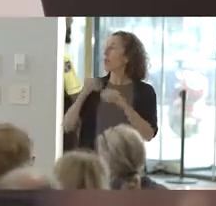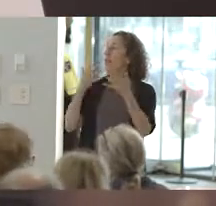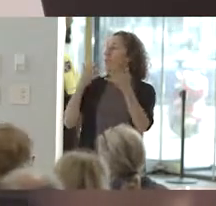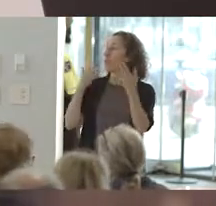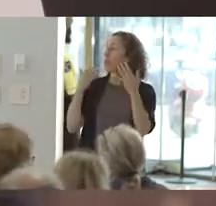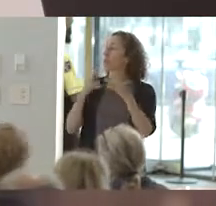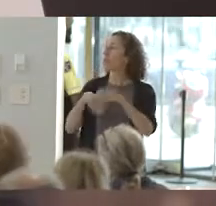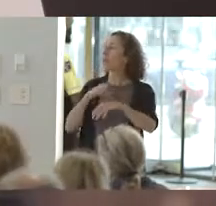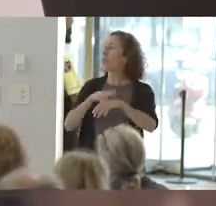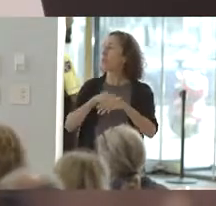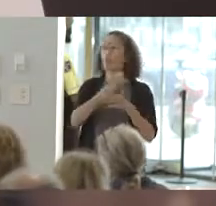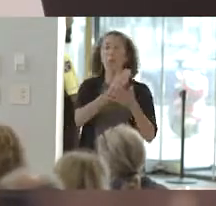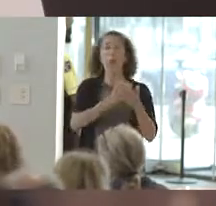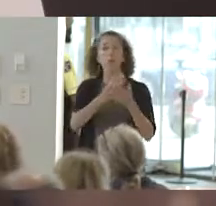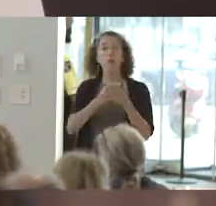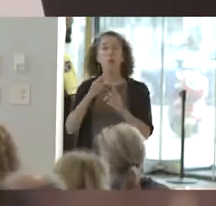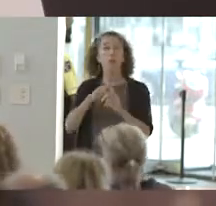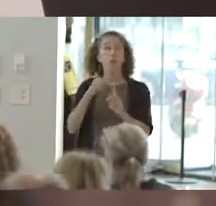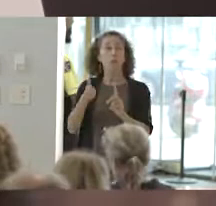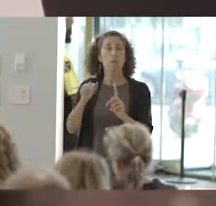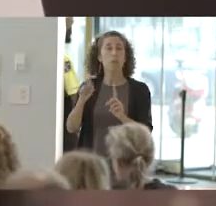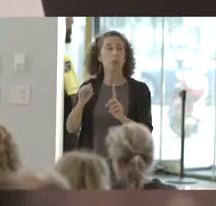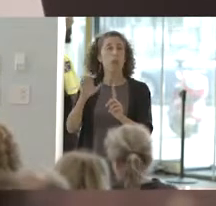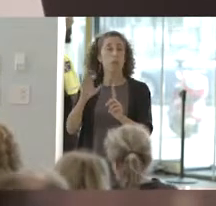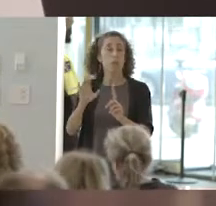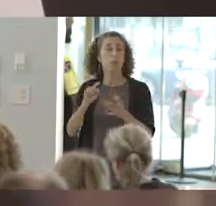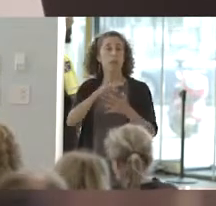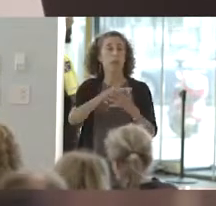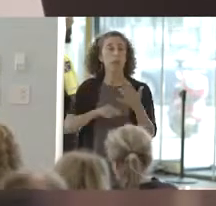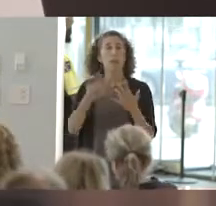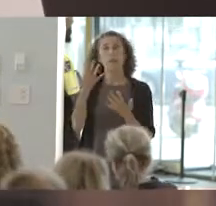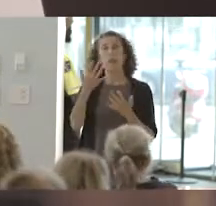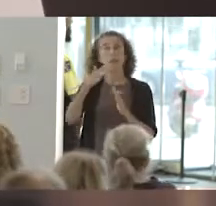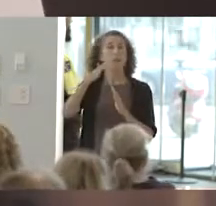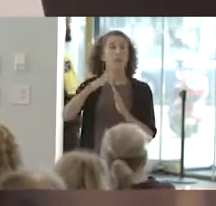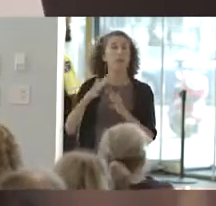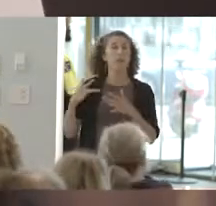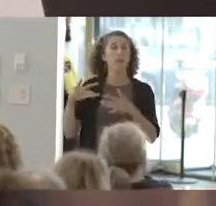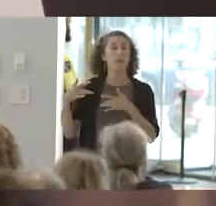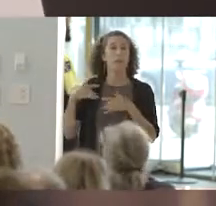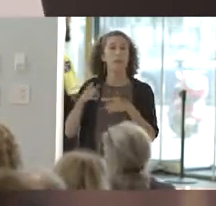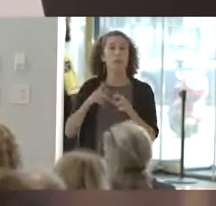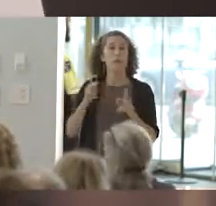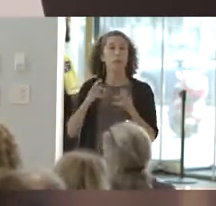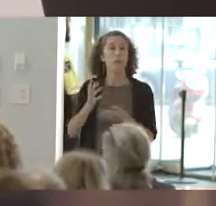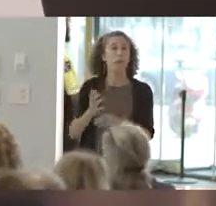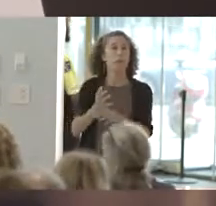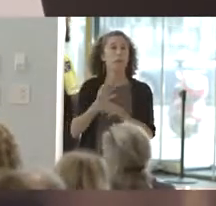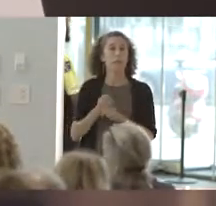through logistics of that in just a minute. So to do that, I would like to invite Peter